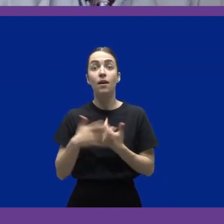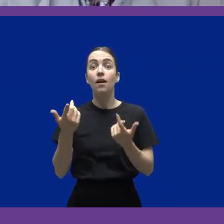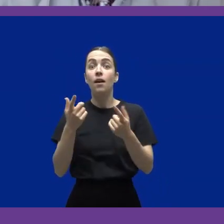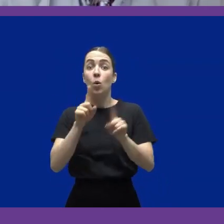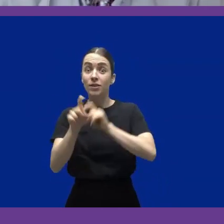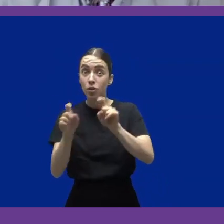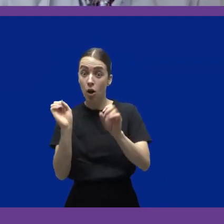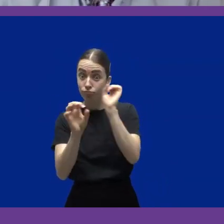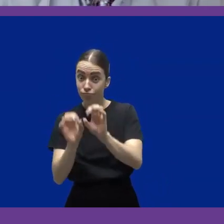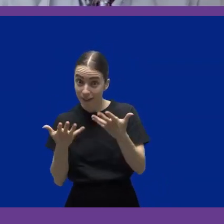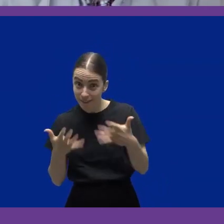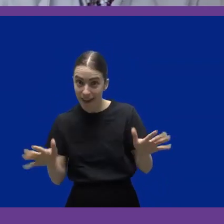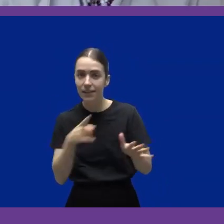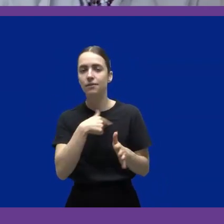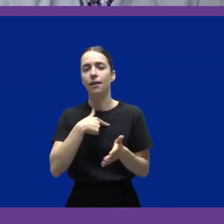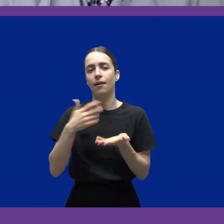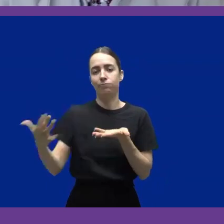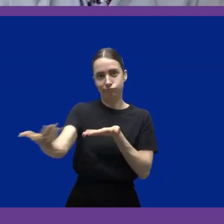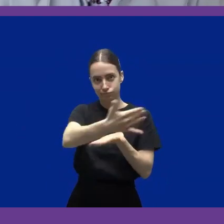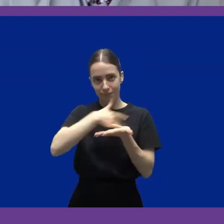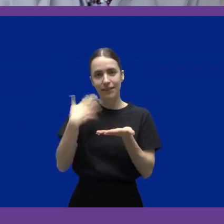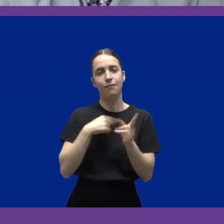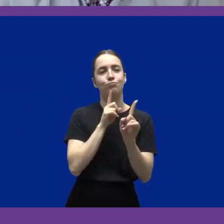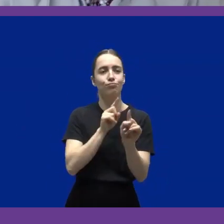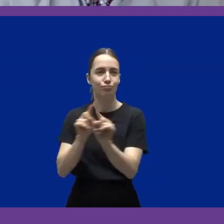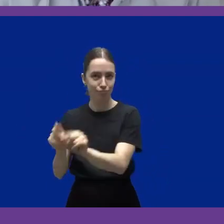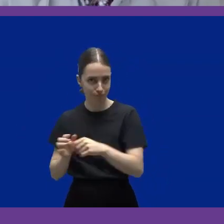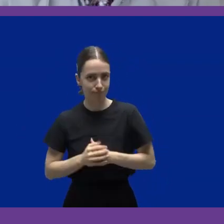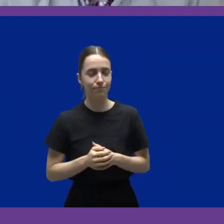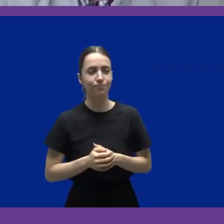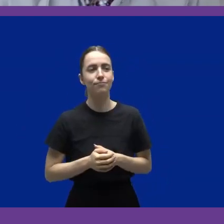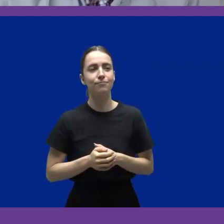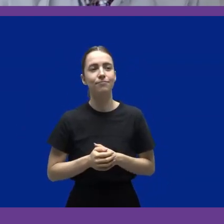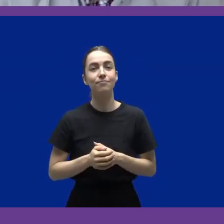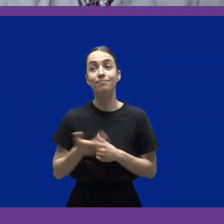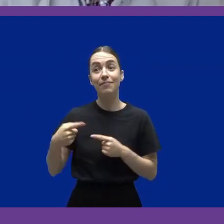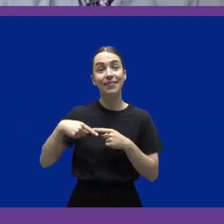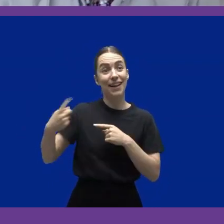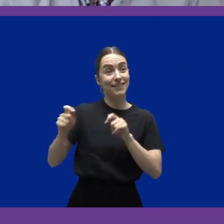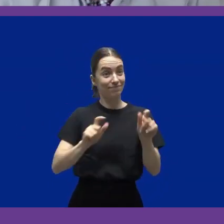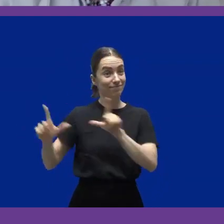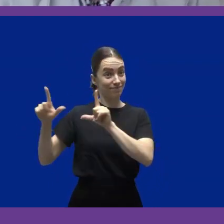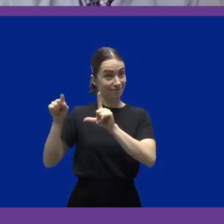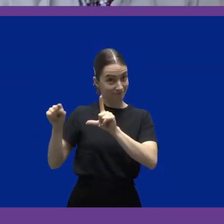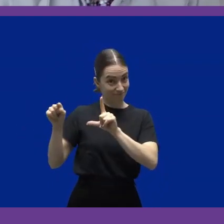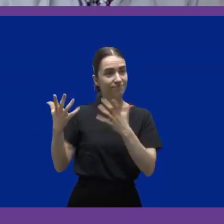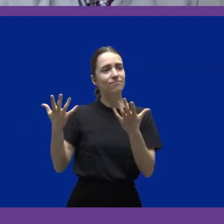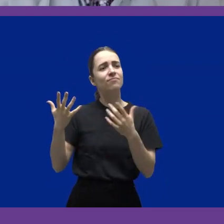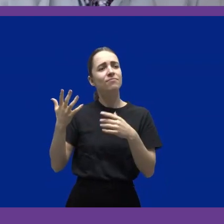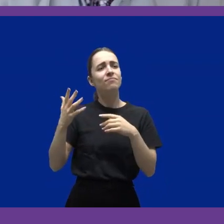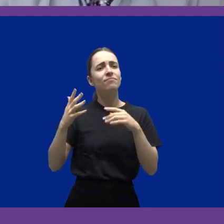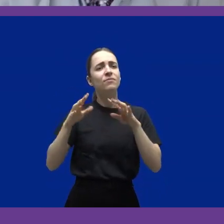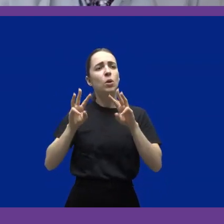What is the objective of this webinar? By the title, you know that by 28th of June